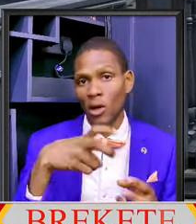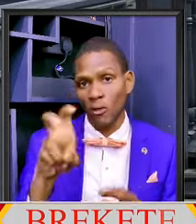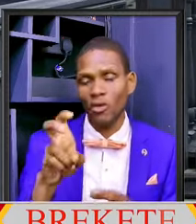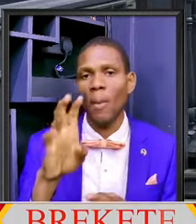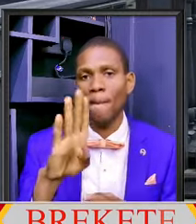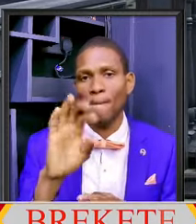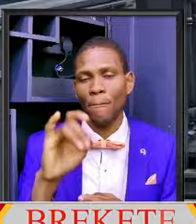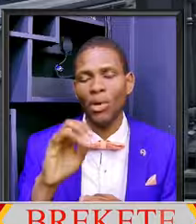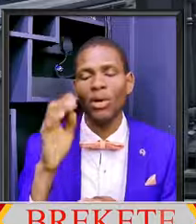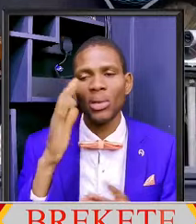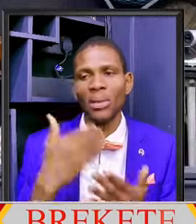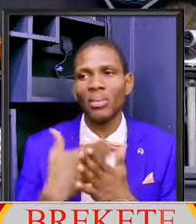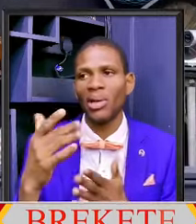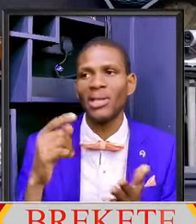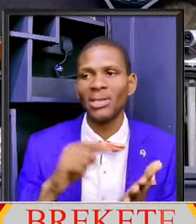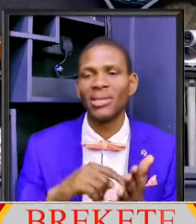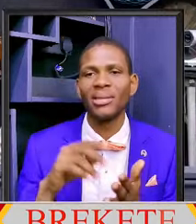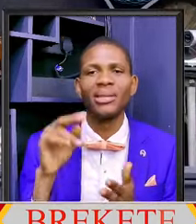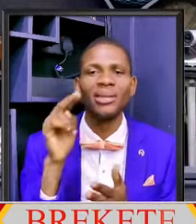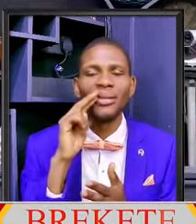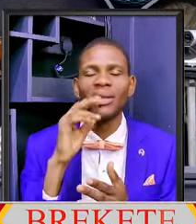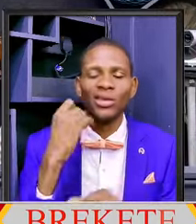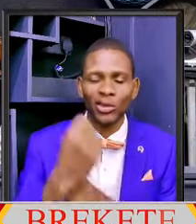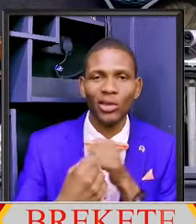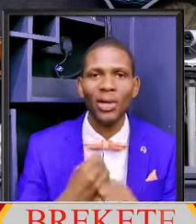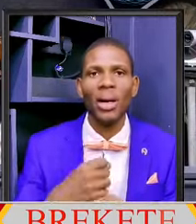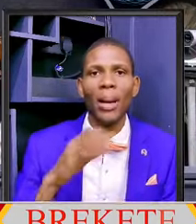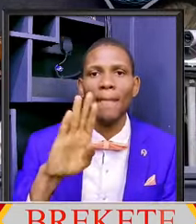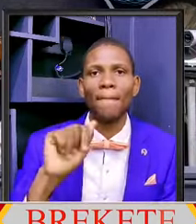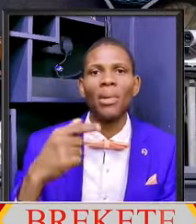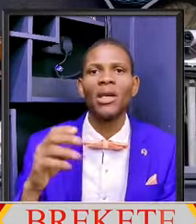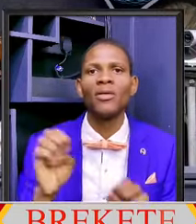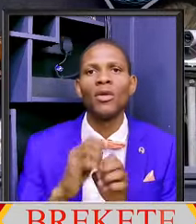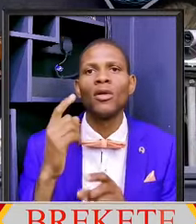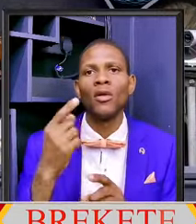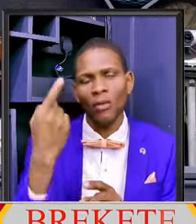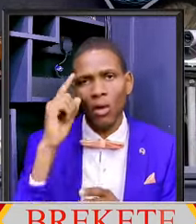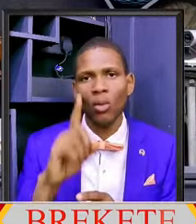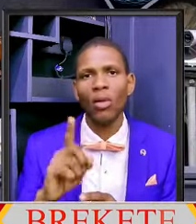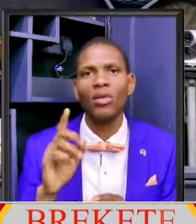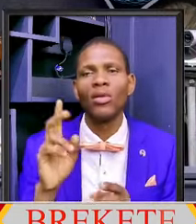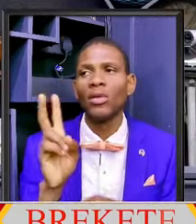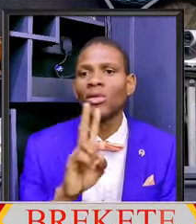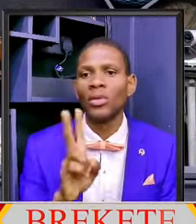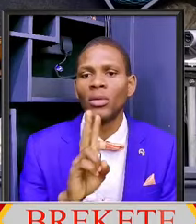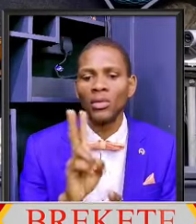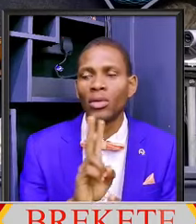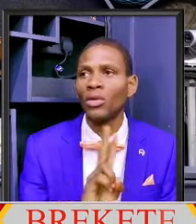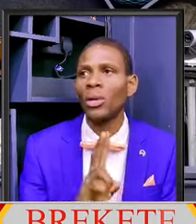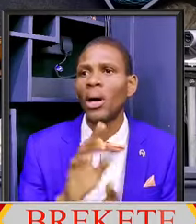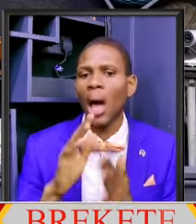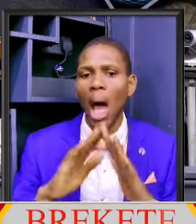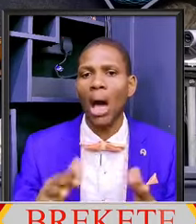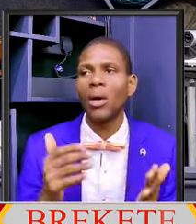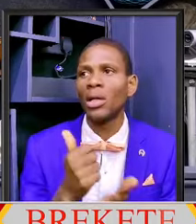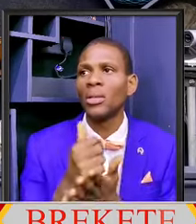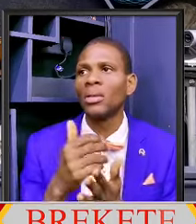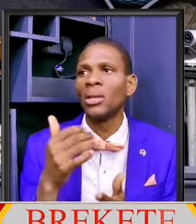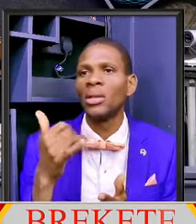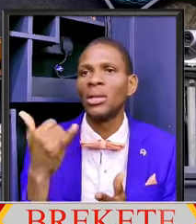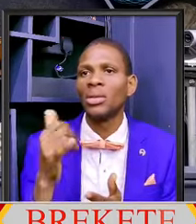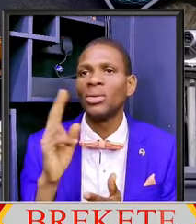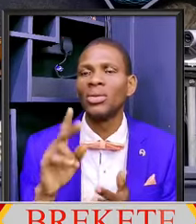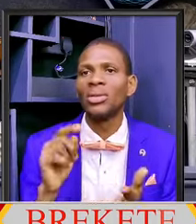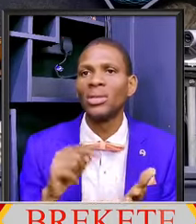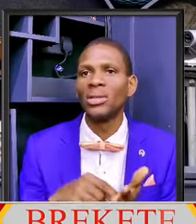they suffer, nine be this. Even for home videos, house helps. Now this kind